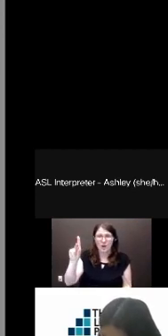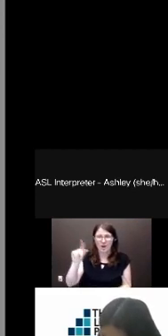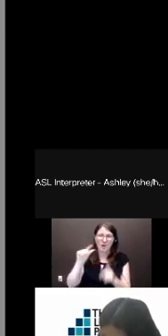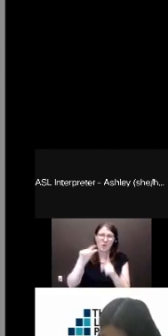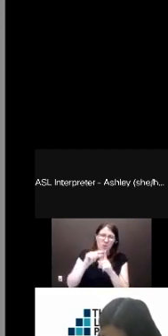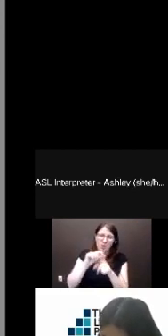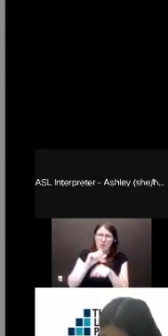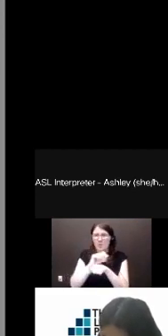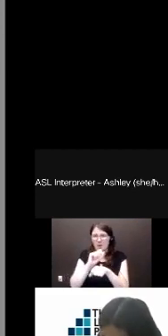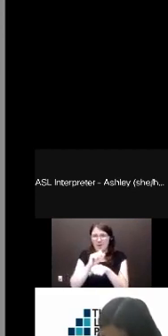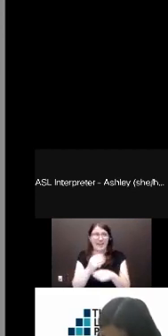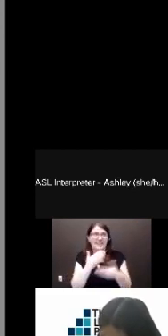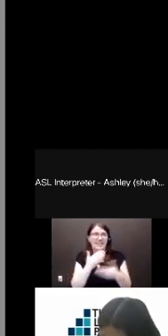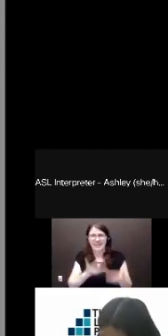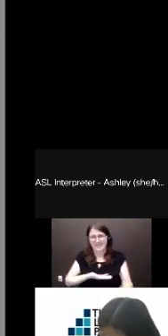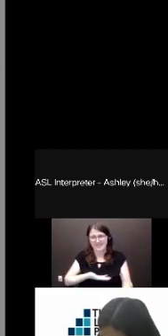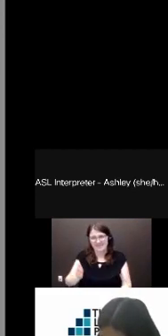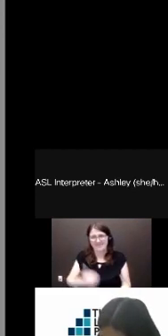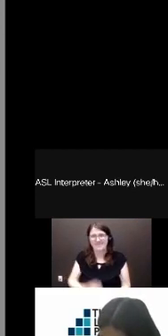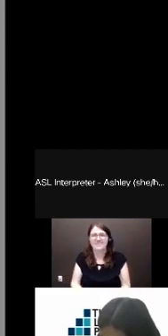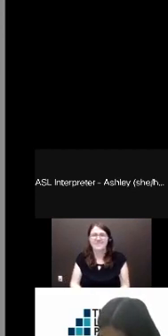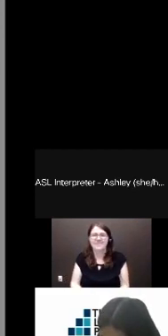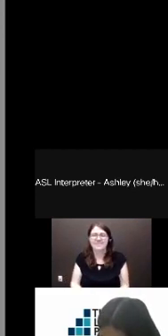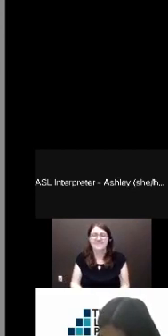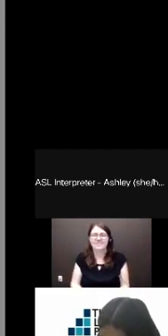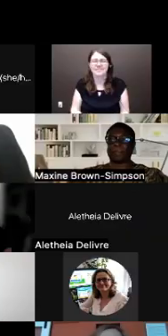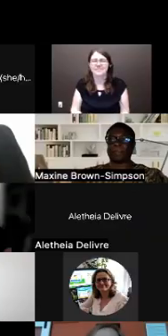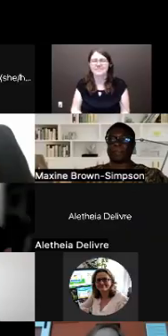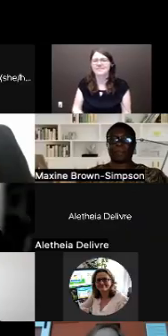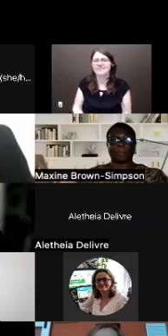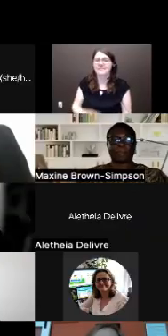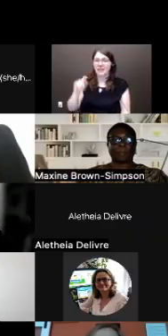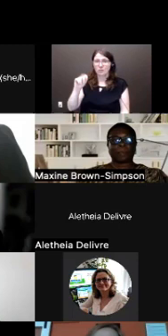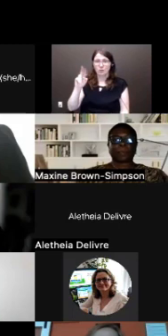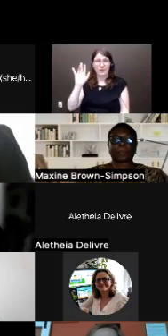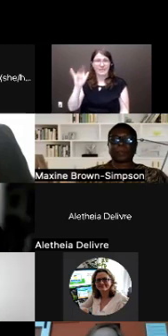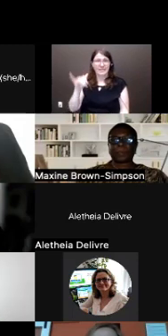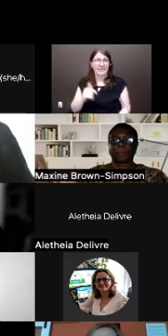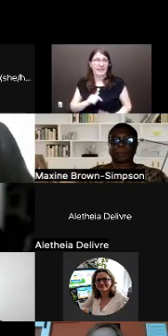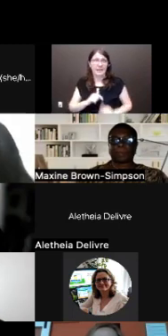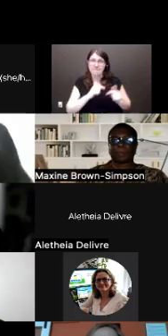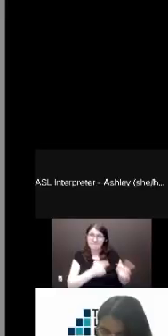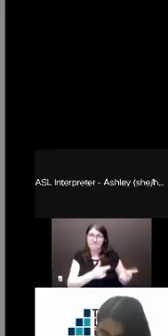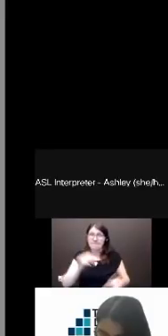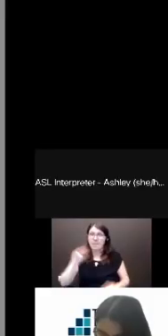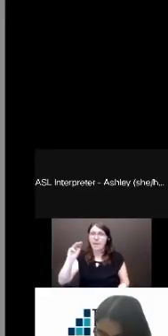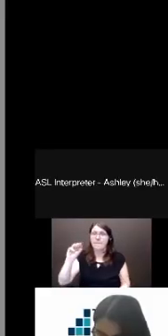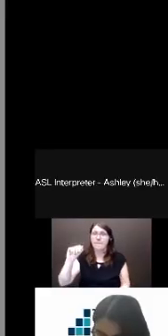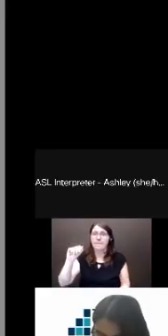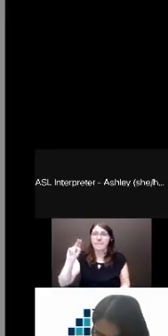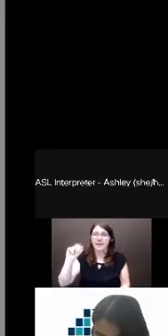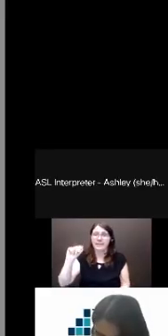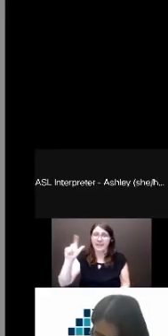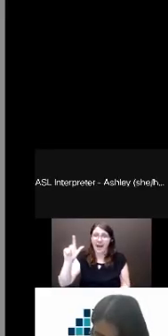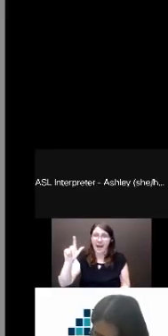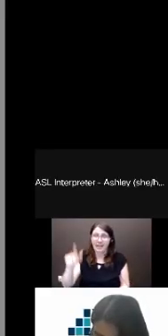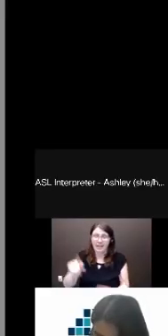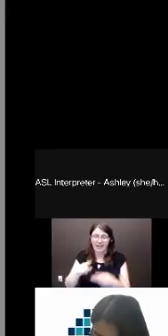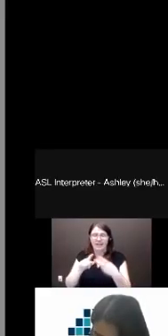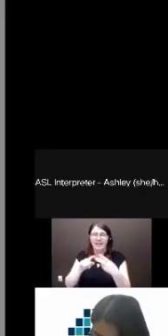Thanks so much, Maxine. And now we'll turn it over to Manal and Alicia to introduce themselves and their program and their